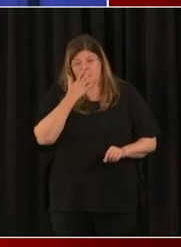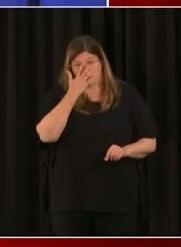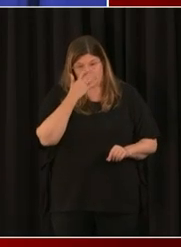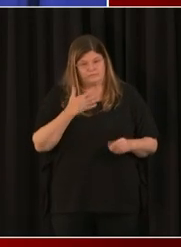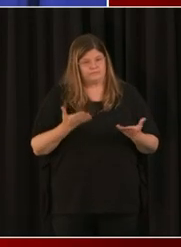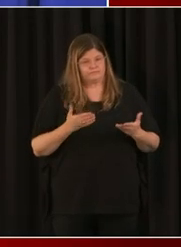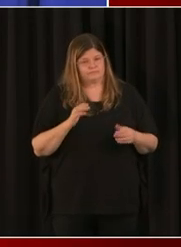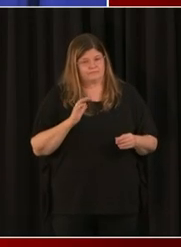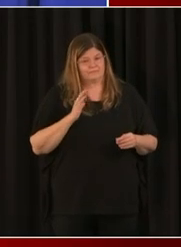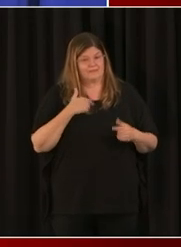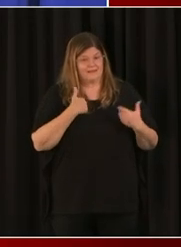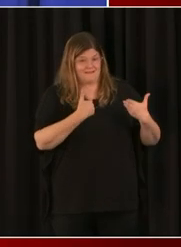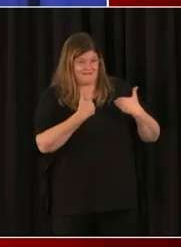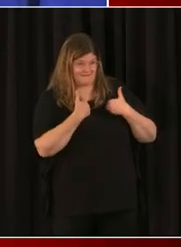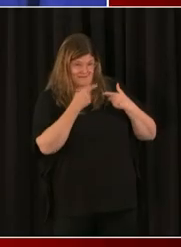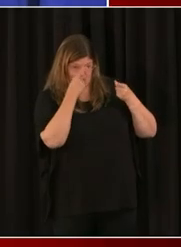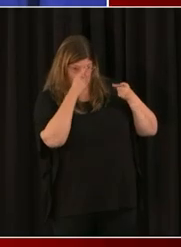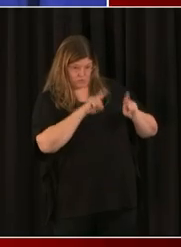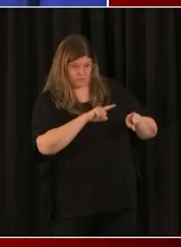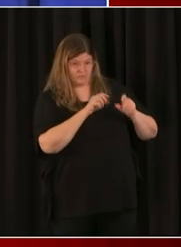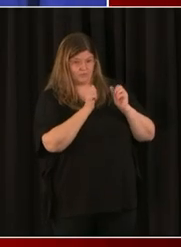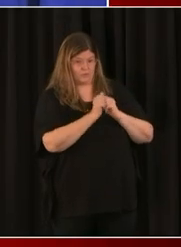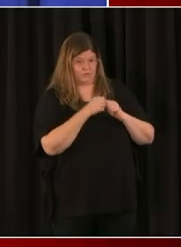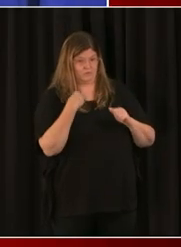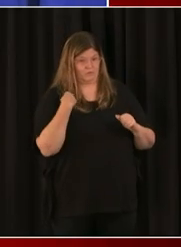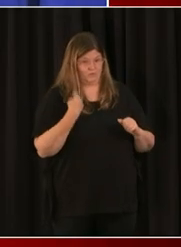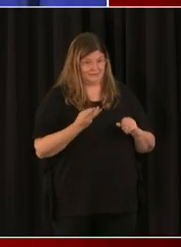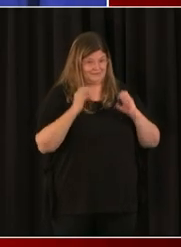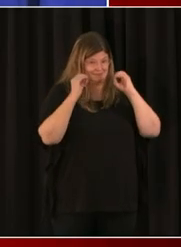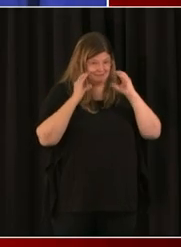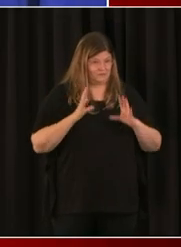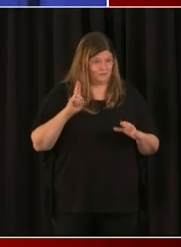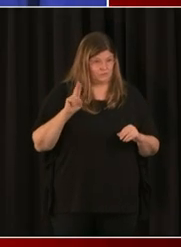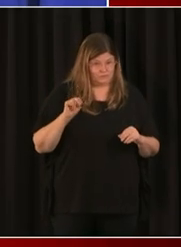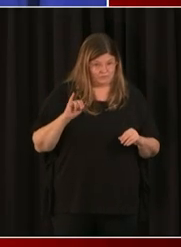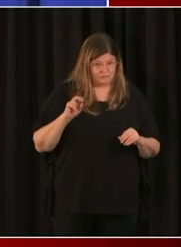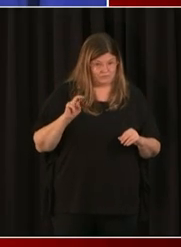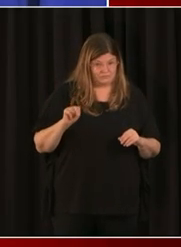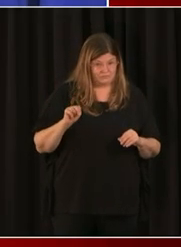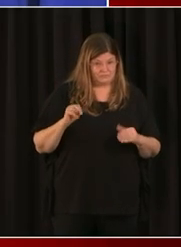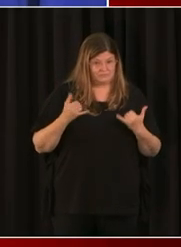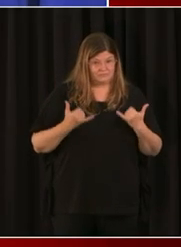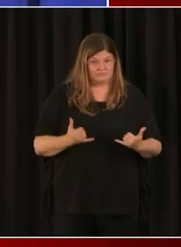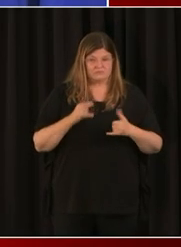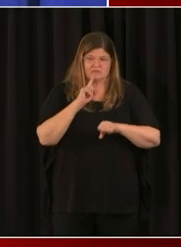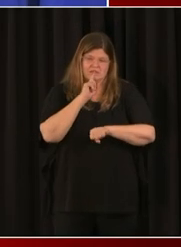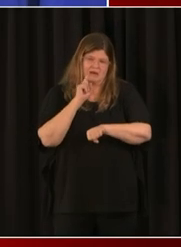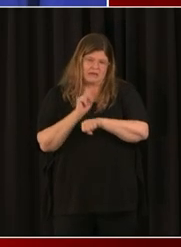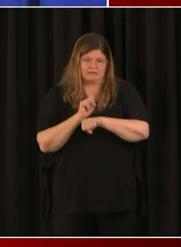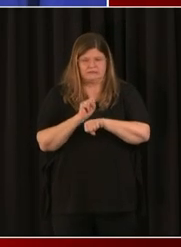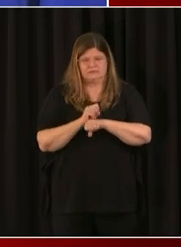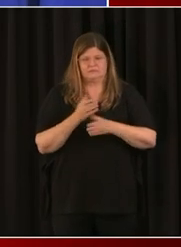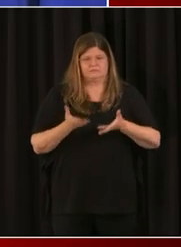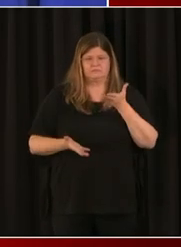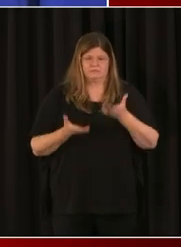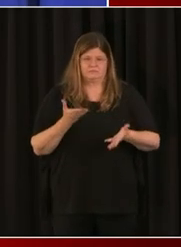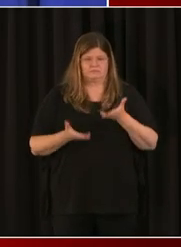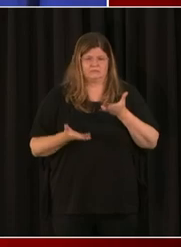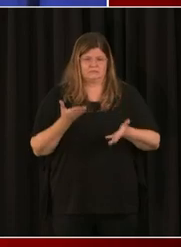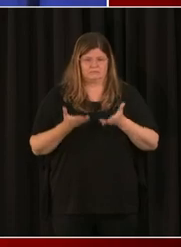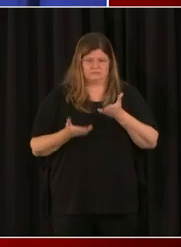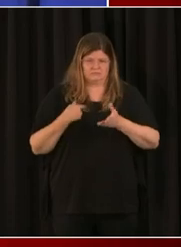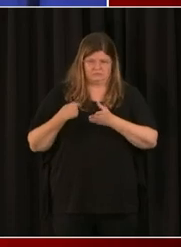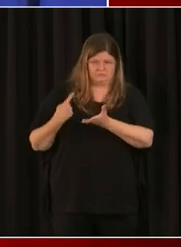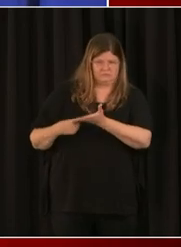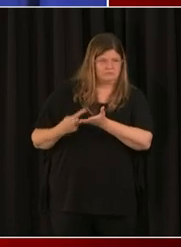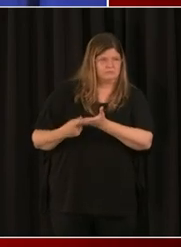know that we have an agreement with the Washington Teachers Union now. Actually, maybe that came after the last time we